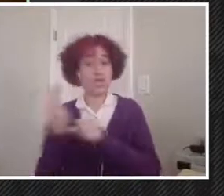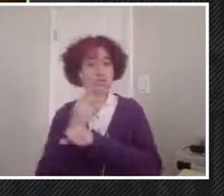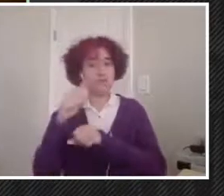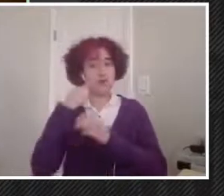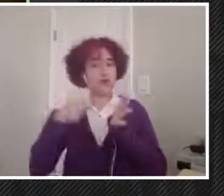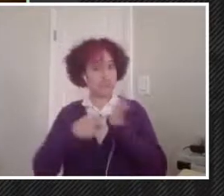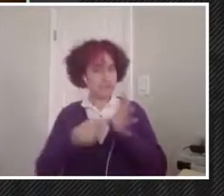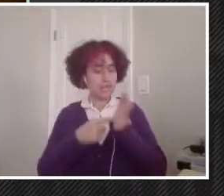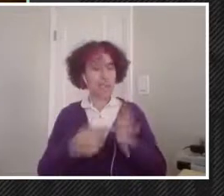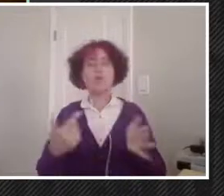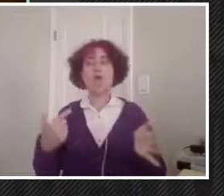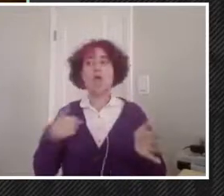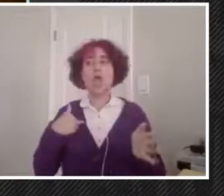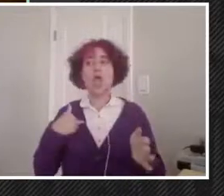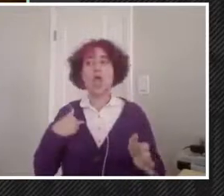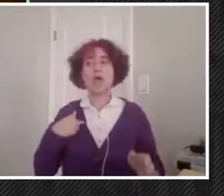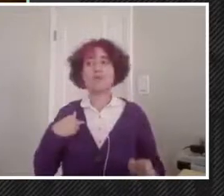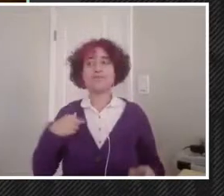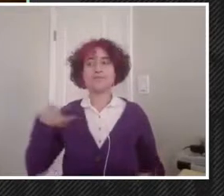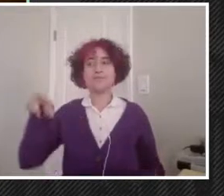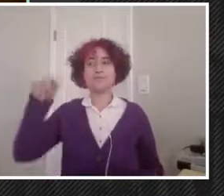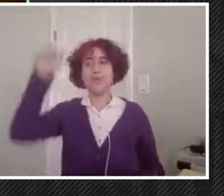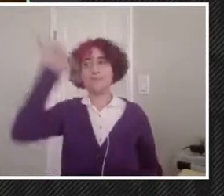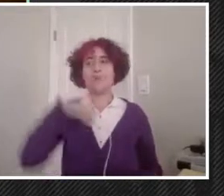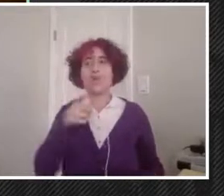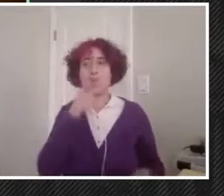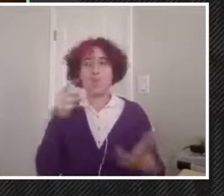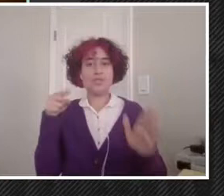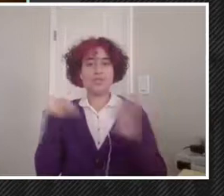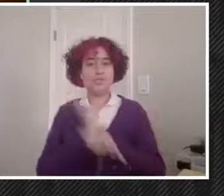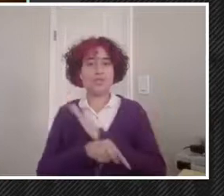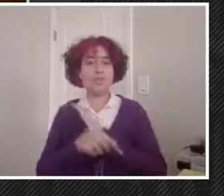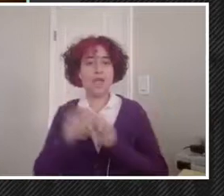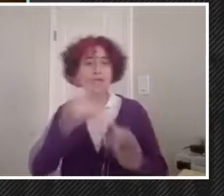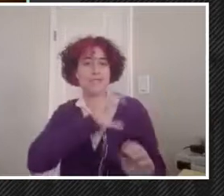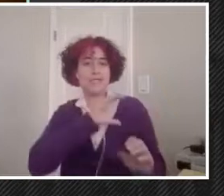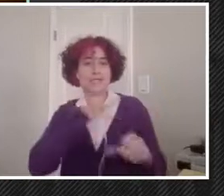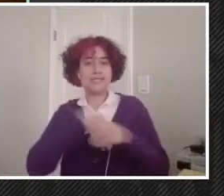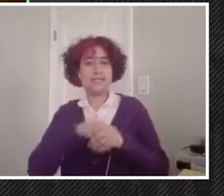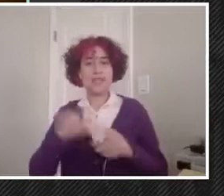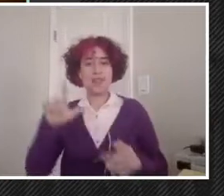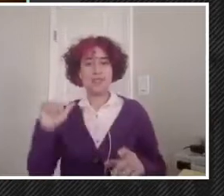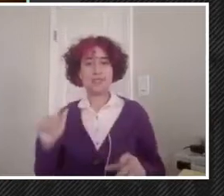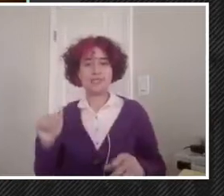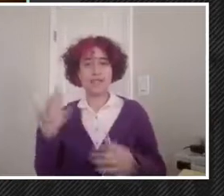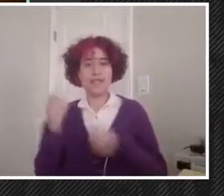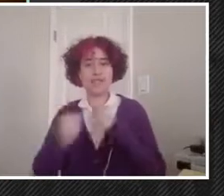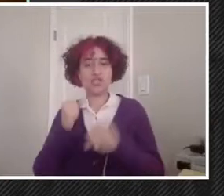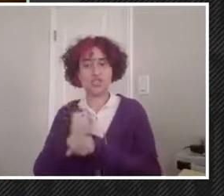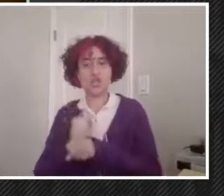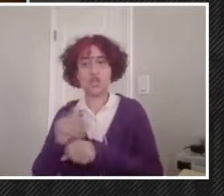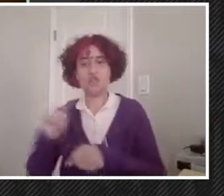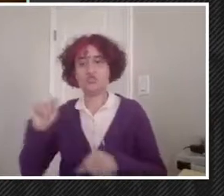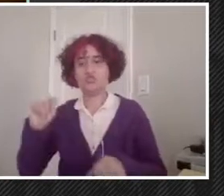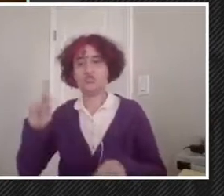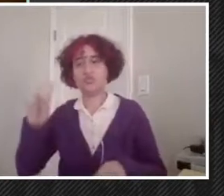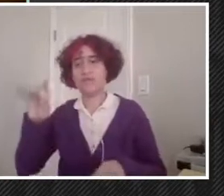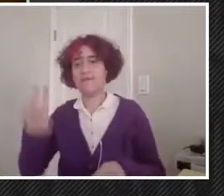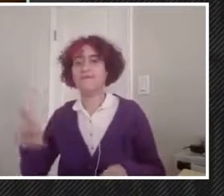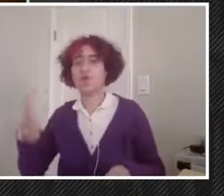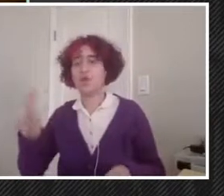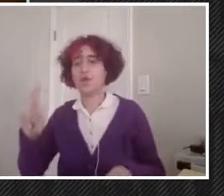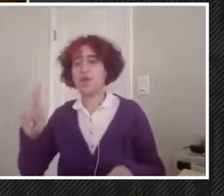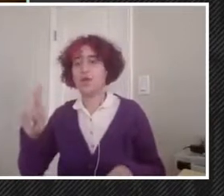brother was killed by the police in Lafayette, Louisiana last year, named Trayford Pellerin. Well, I'm from Baton Rouge, which is 50 minutes away from